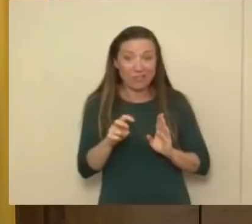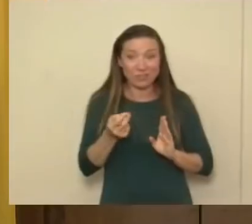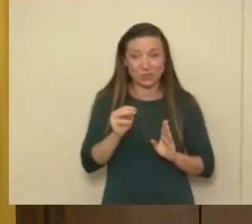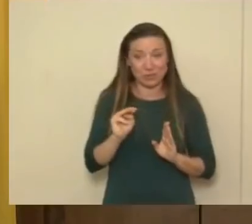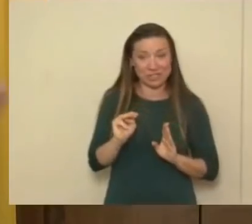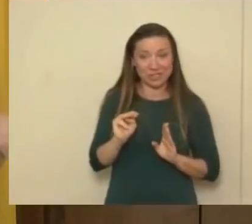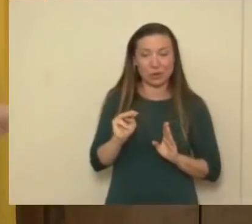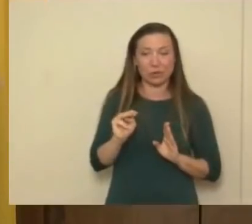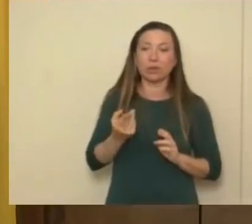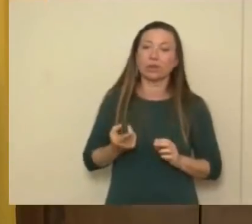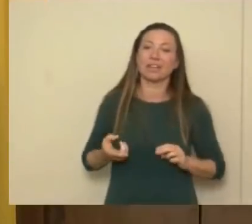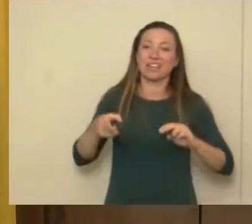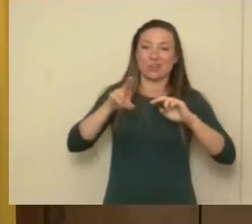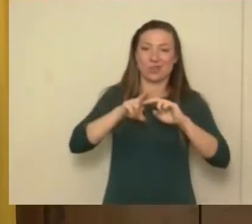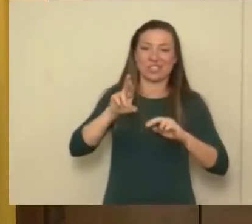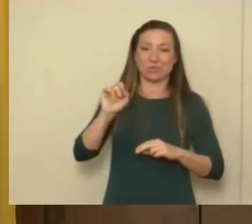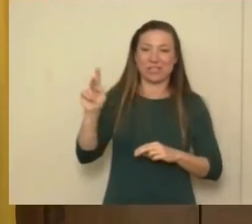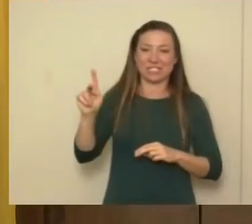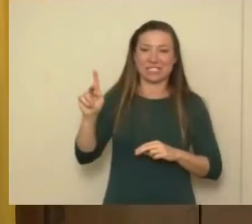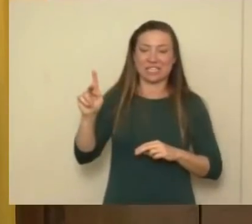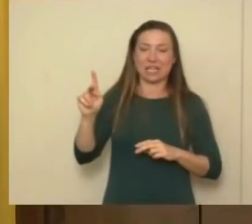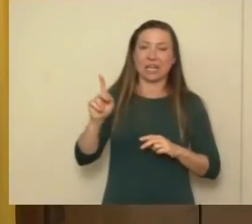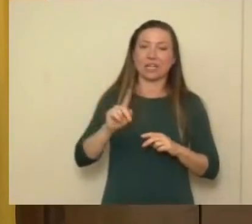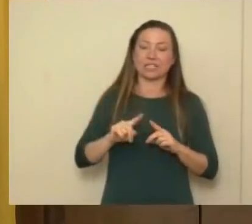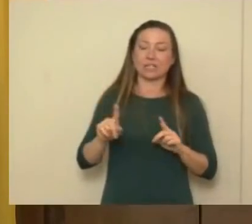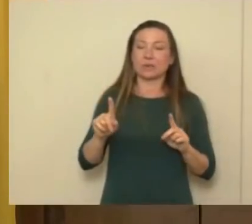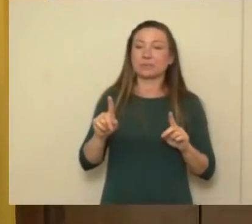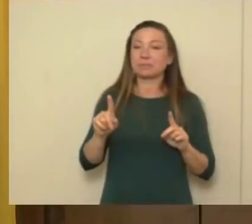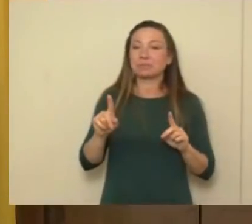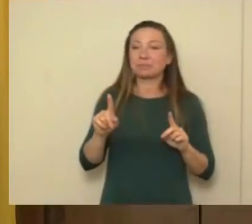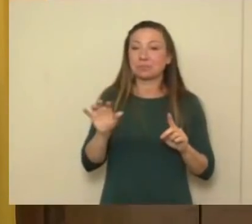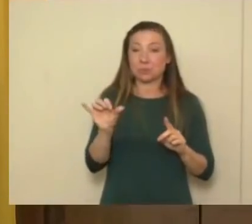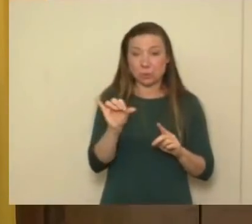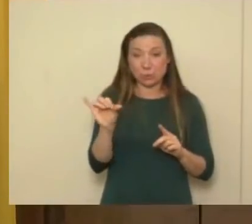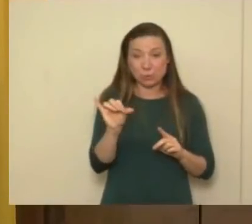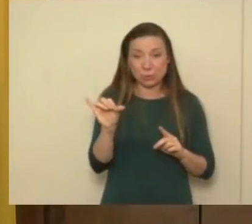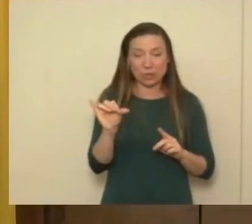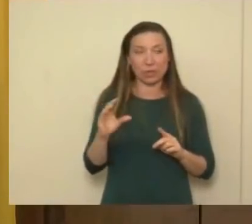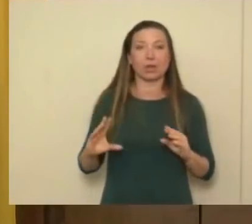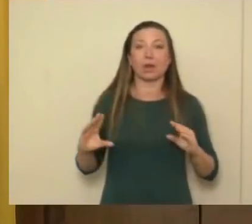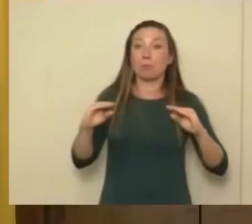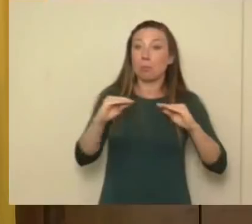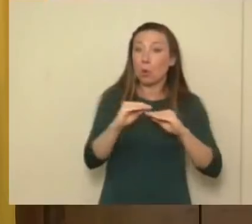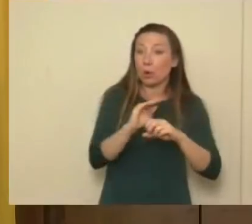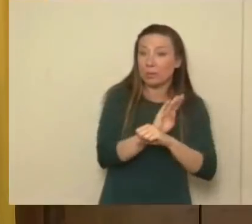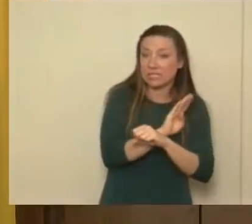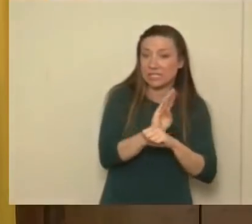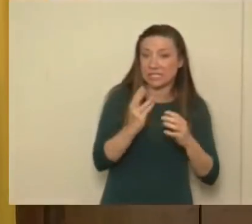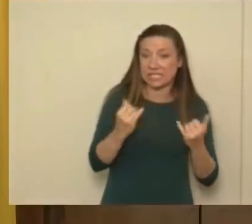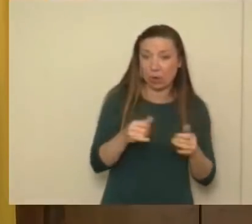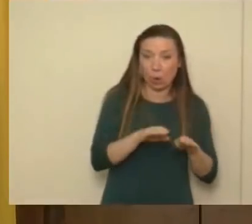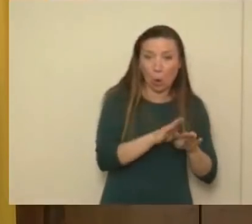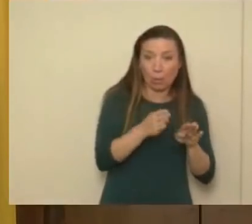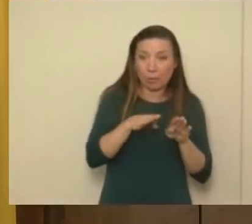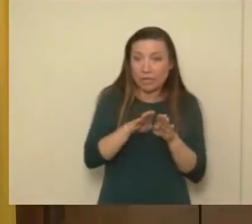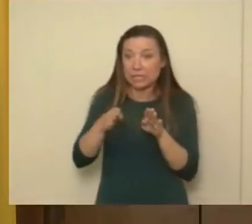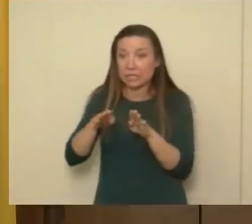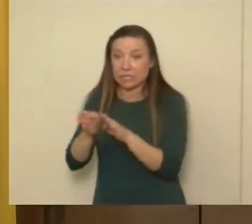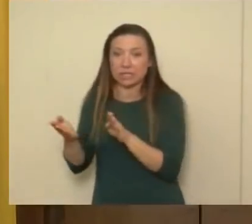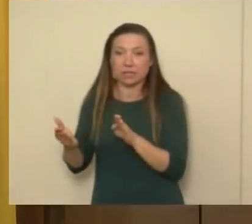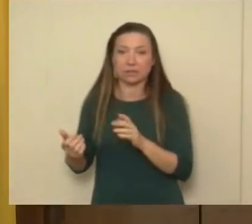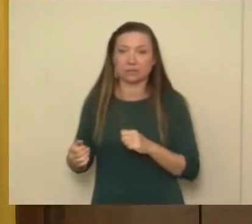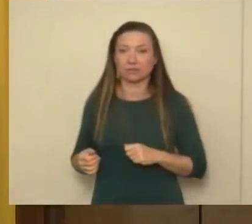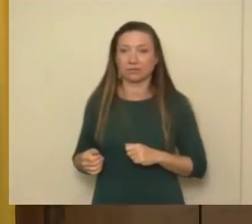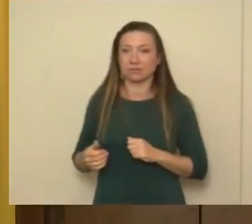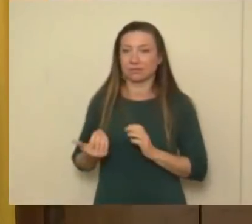in answering this question, so I'll go to Dr. Scrace. But in addition, that the more businesses that are open, and again, I'm not working, and I